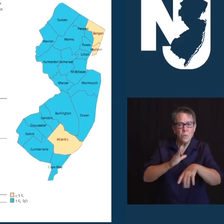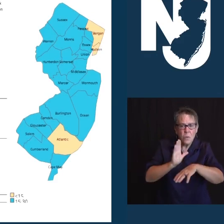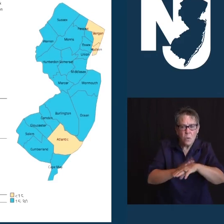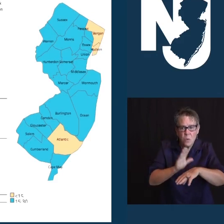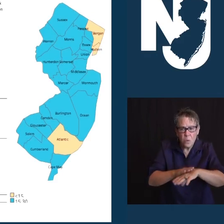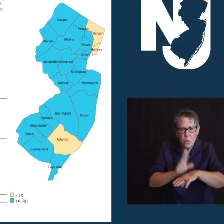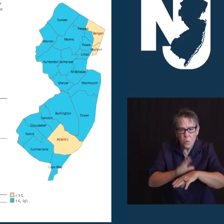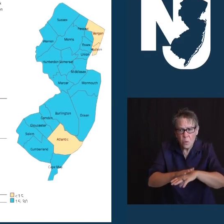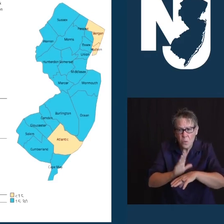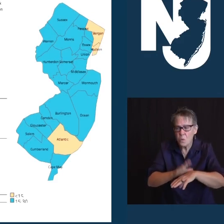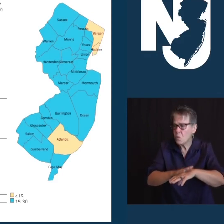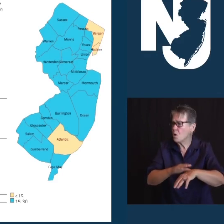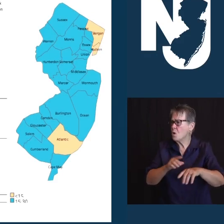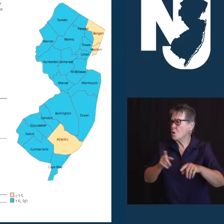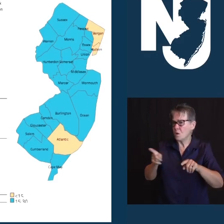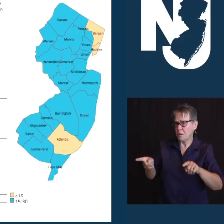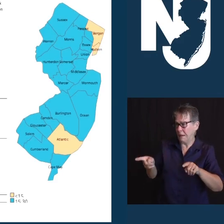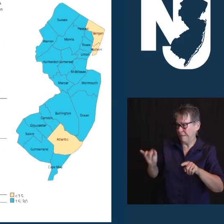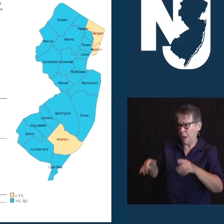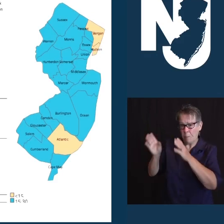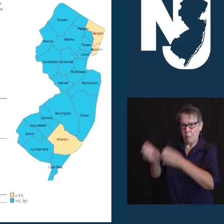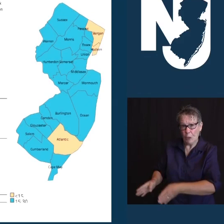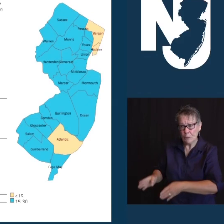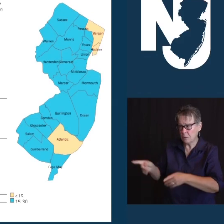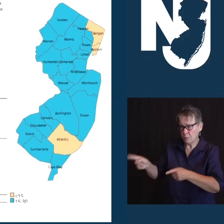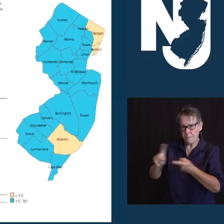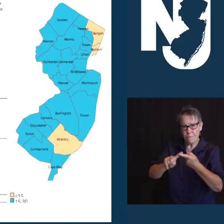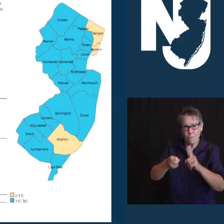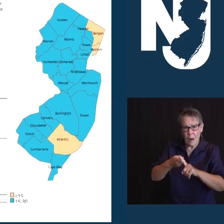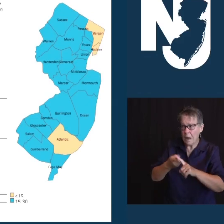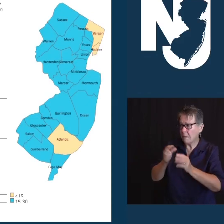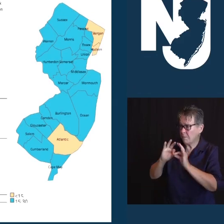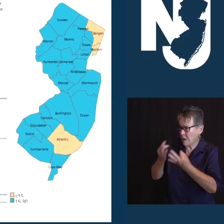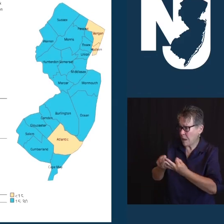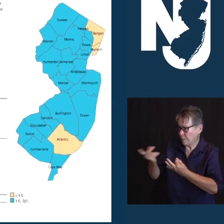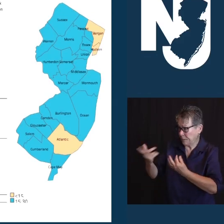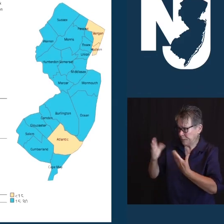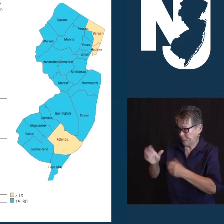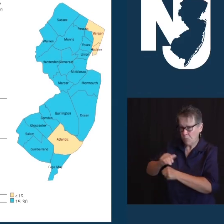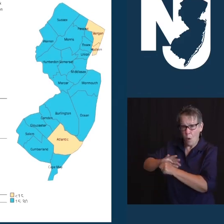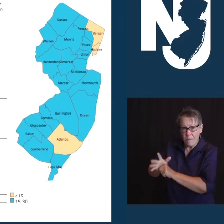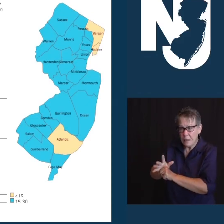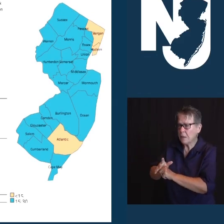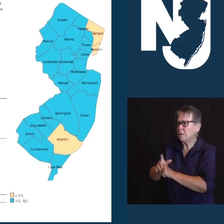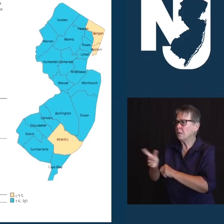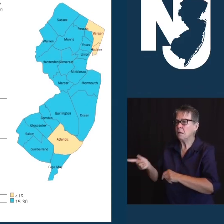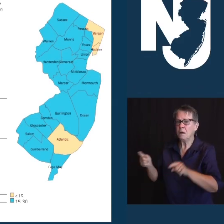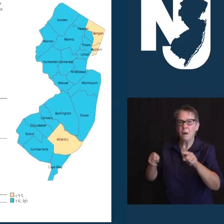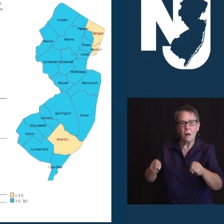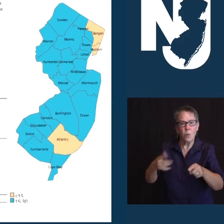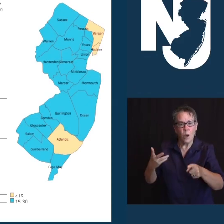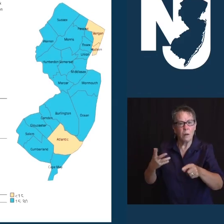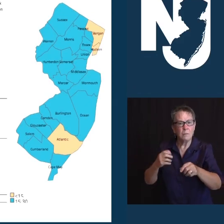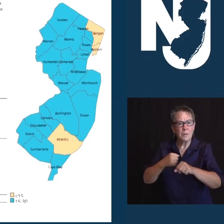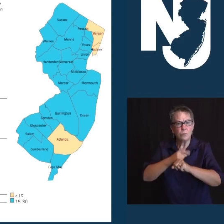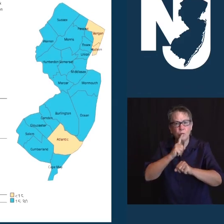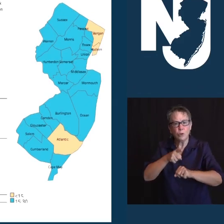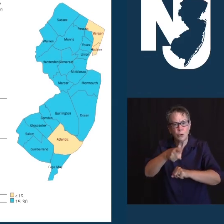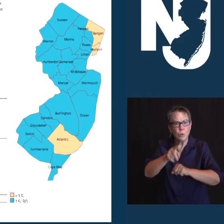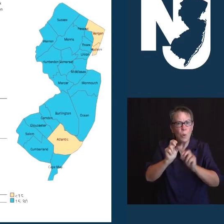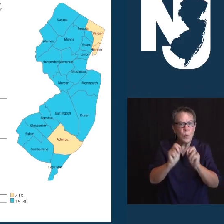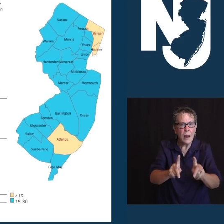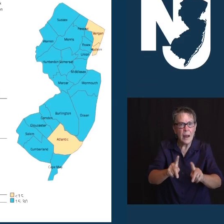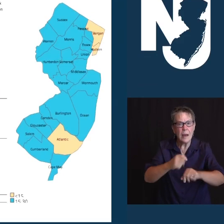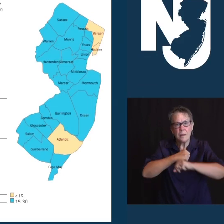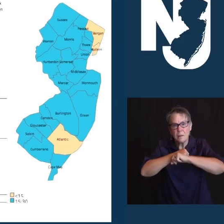hunt. We do not condone illegal behavior. Especially, we do not condone underage drinking. But this is not what this is